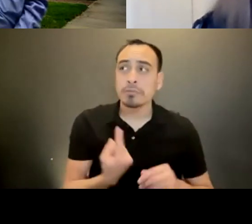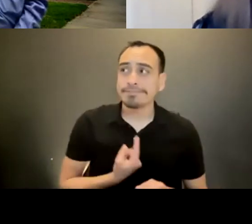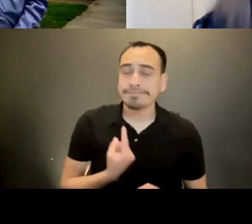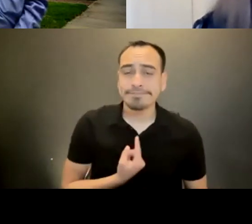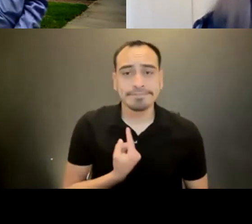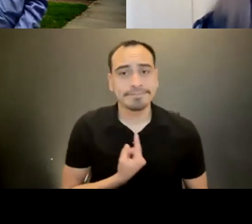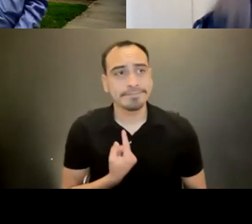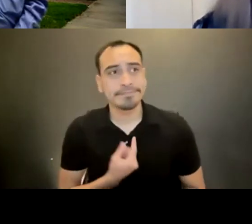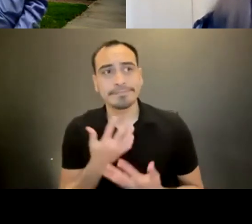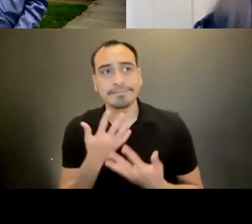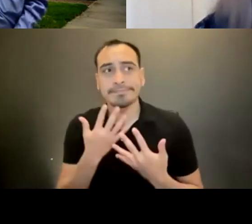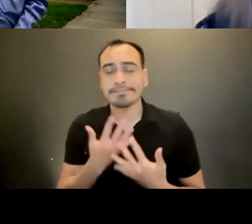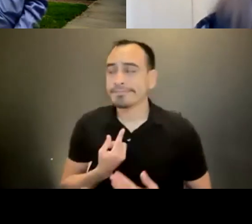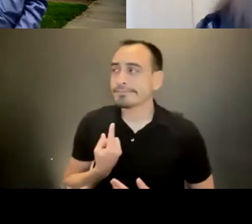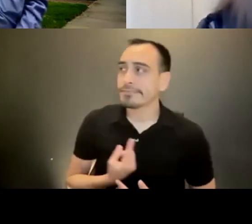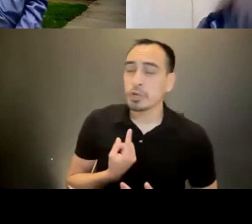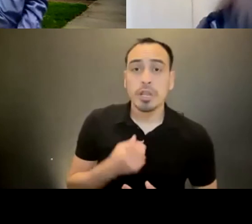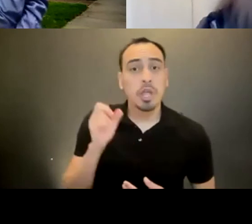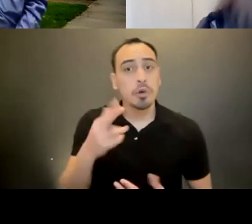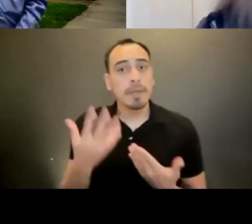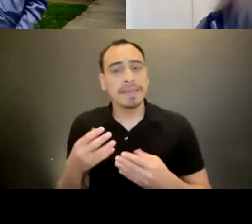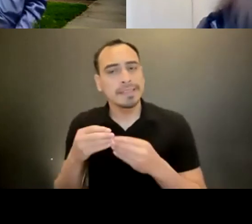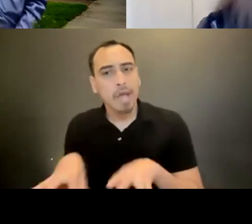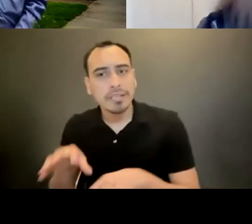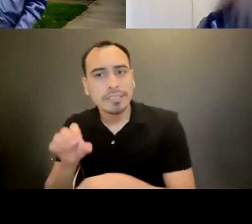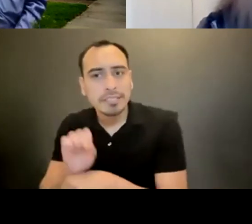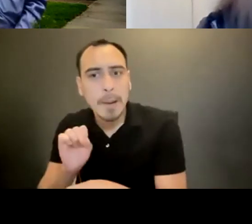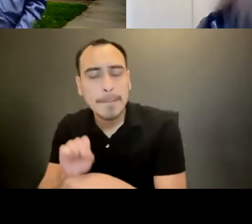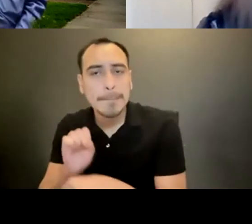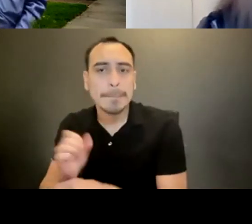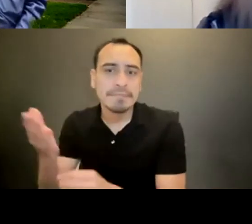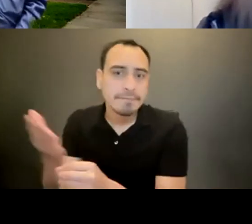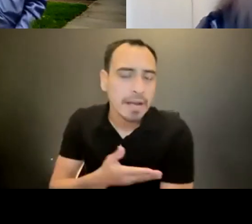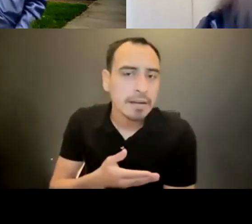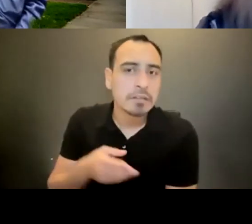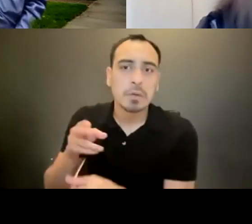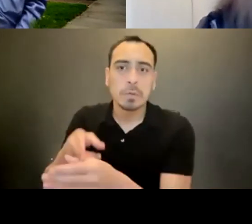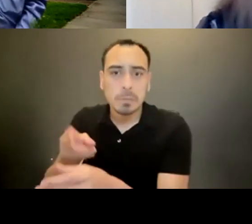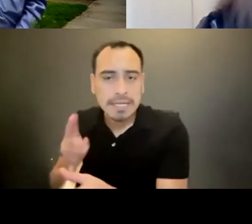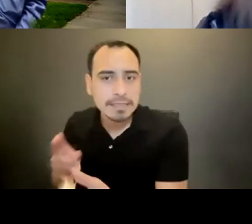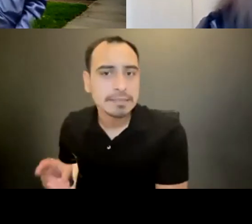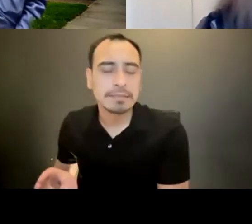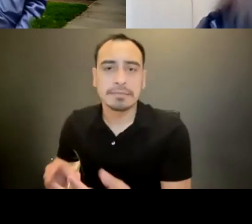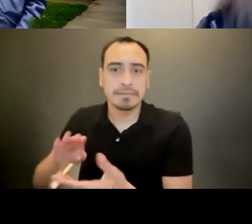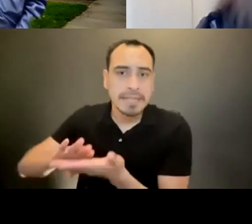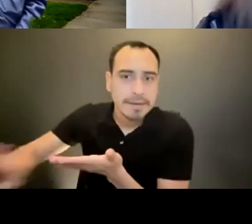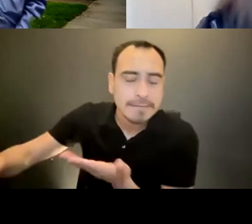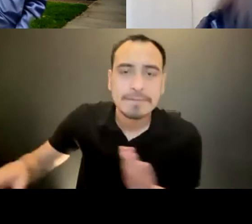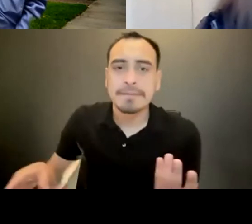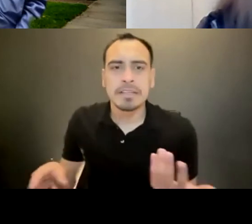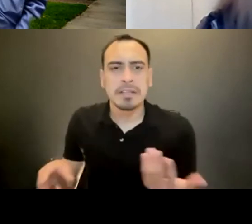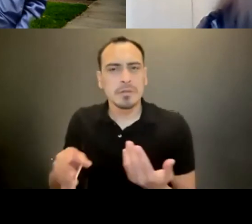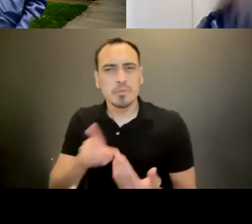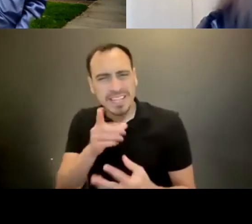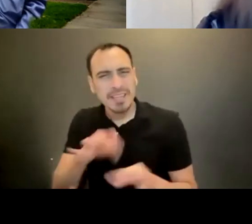being able to provide that safety net and that social support. So it's really important. Each of us can play a role in